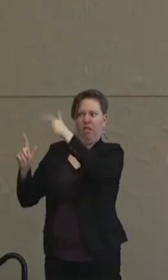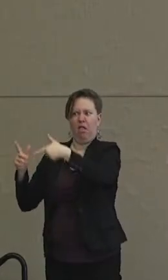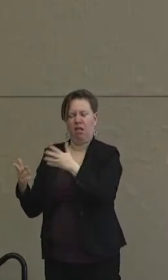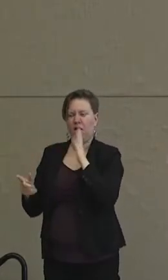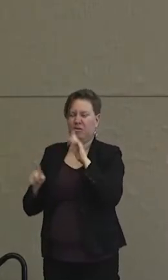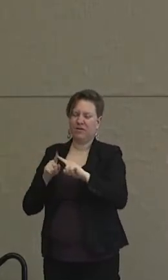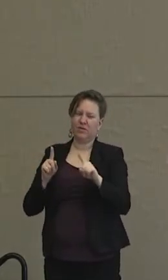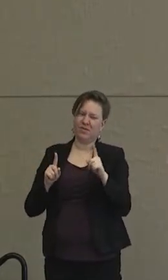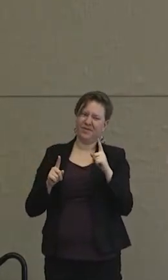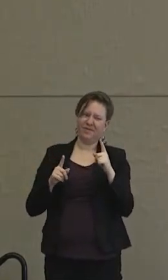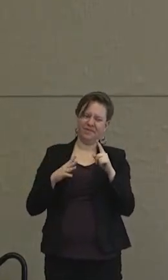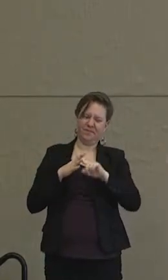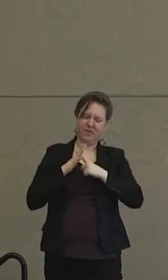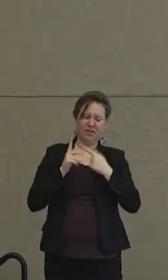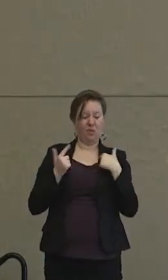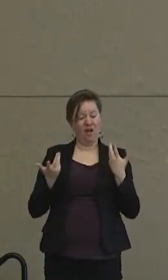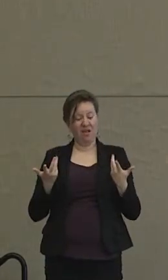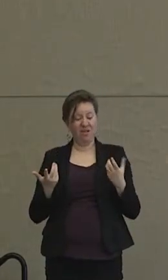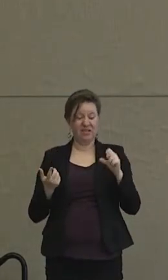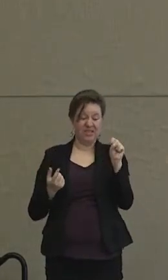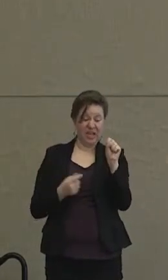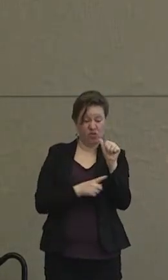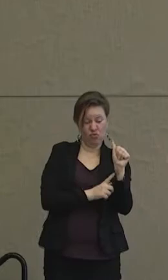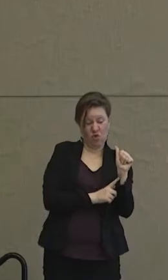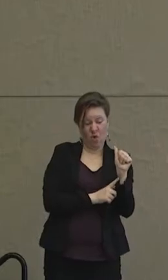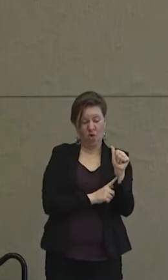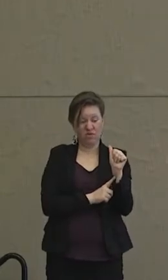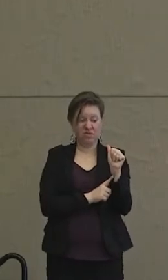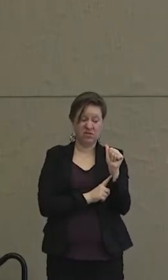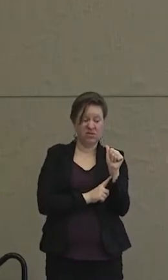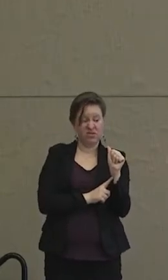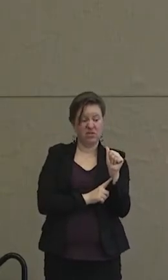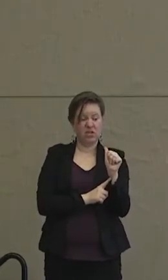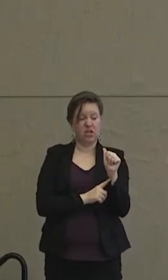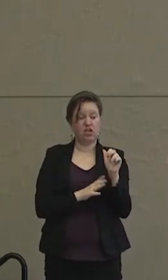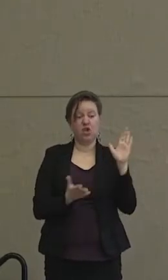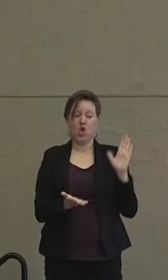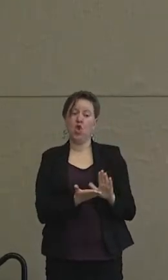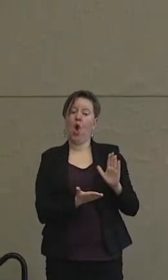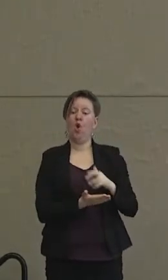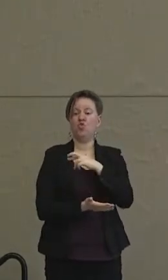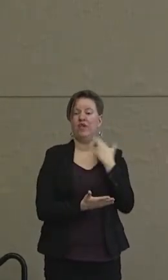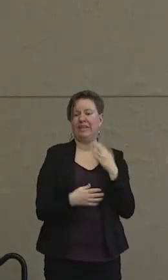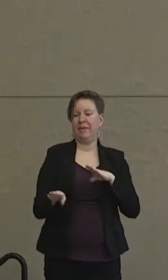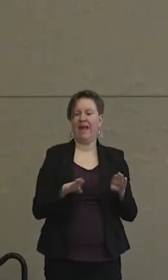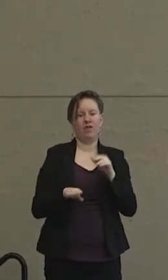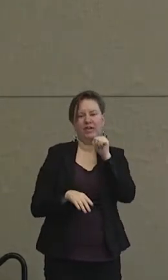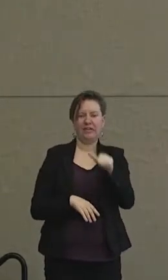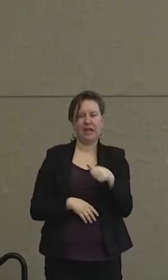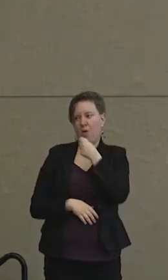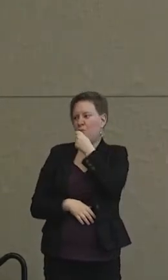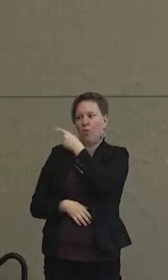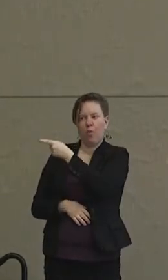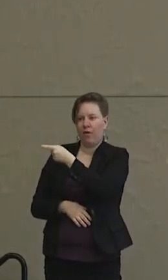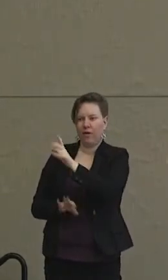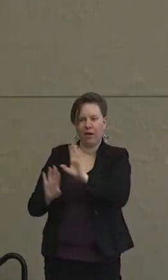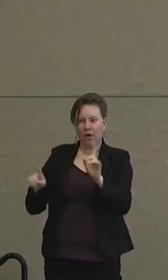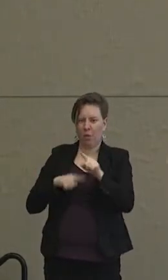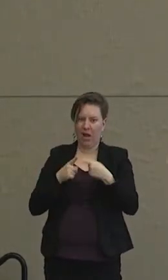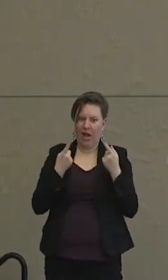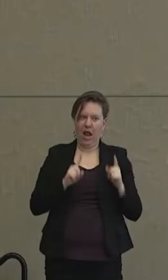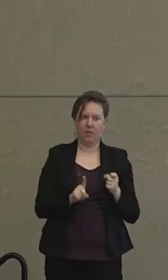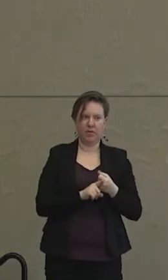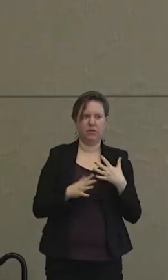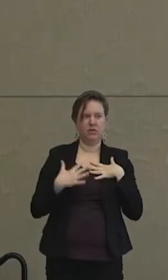is said, sexual assault is a low-risk behavior. It's not reported. When it is,